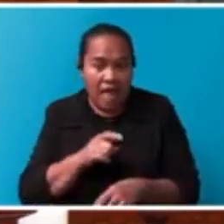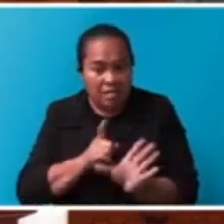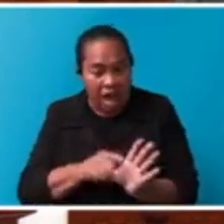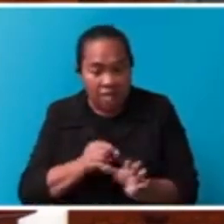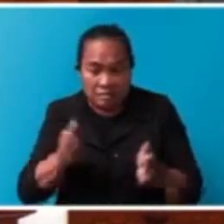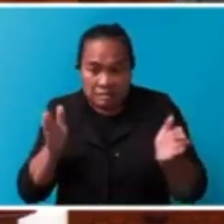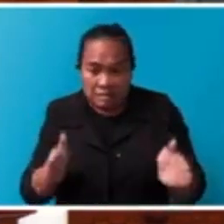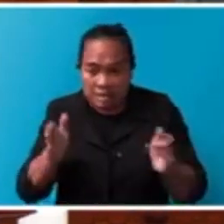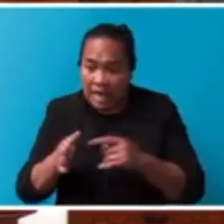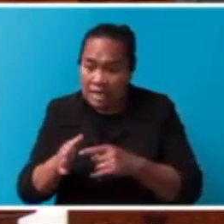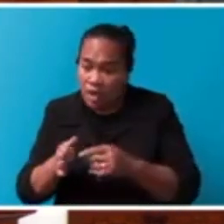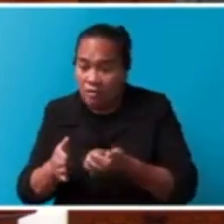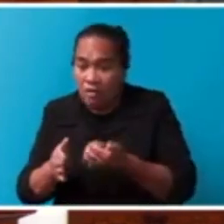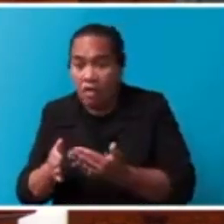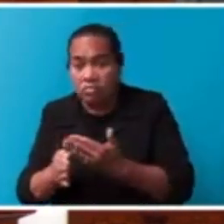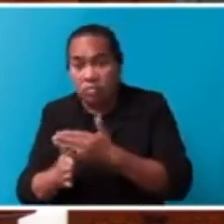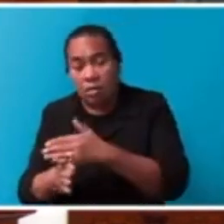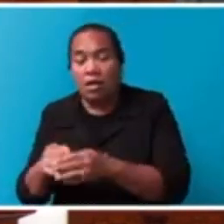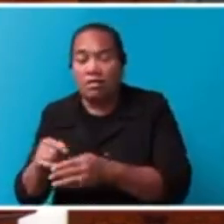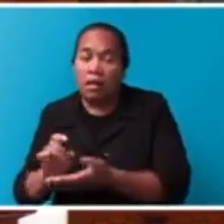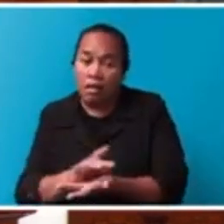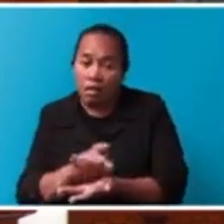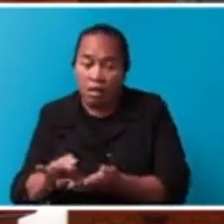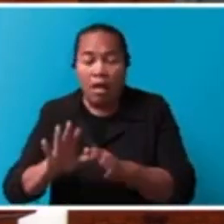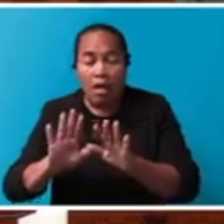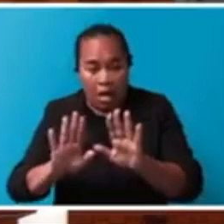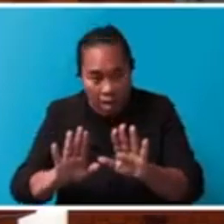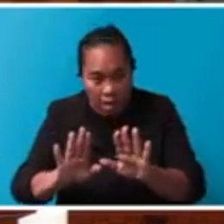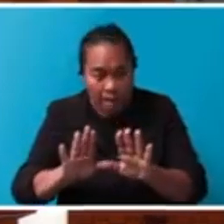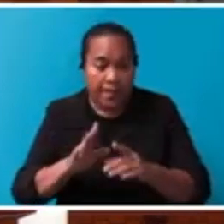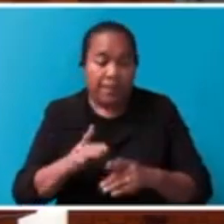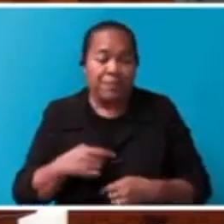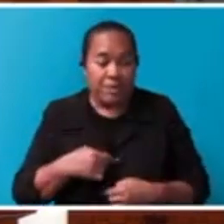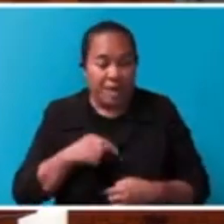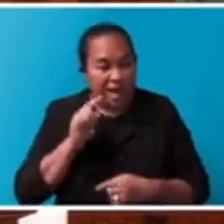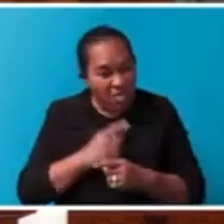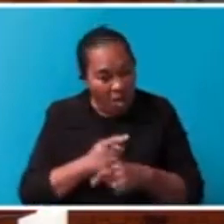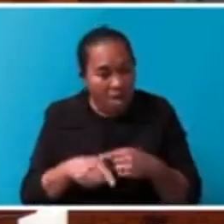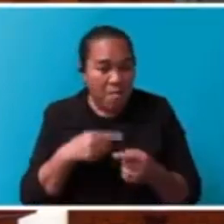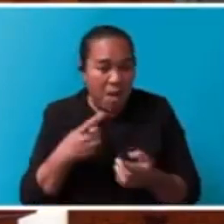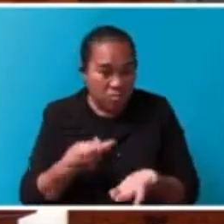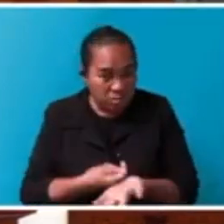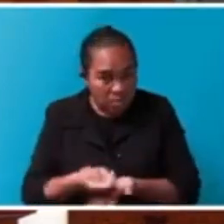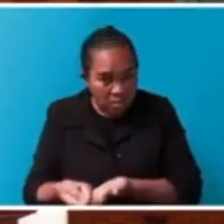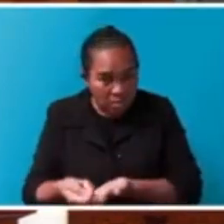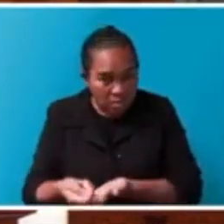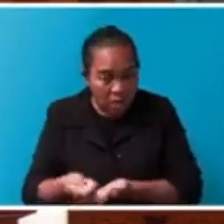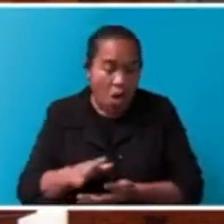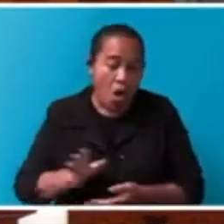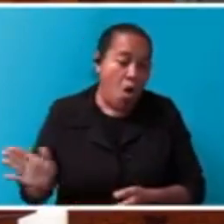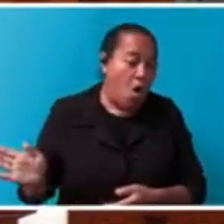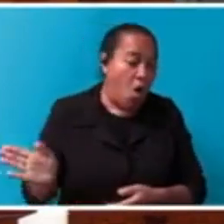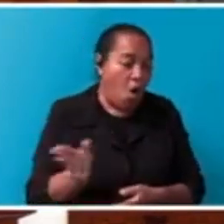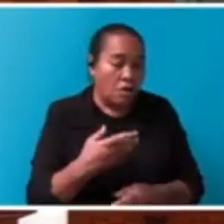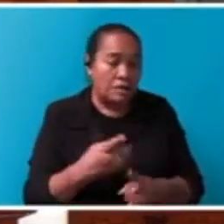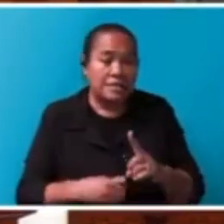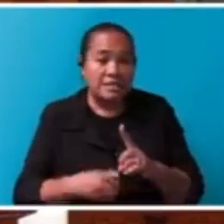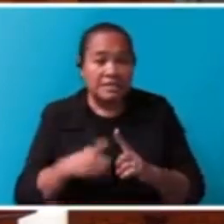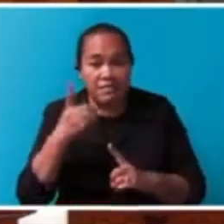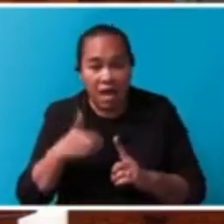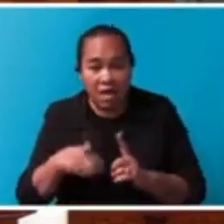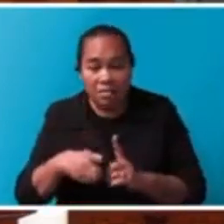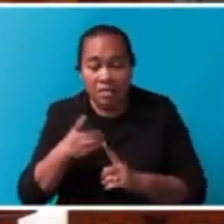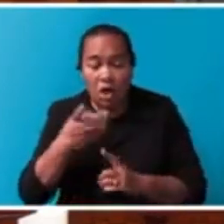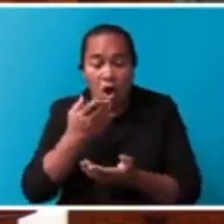like to advise this August House, in regards to compensations, all developments on